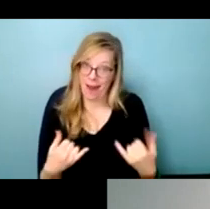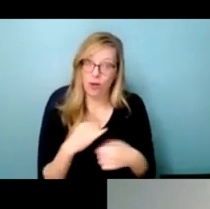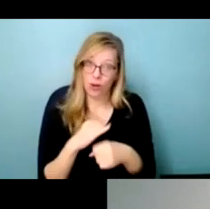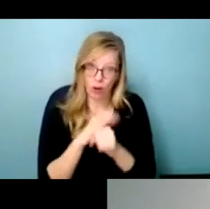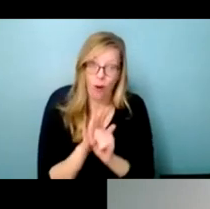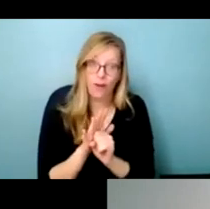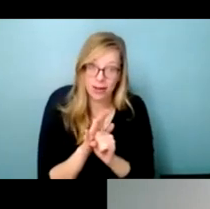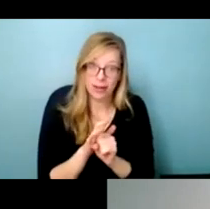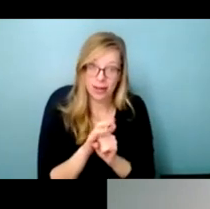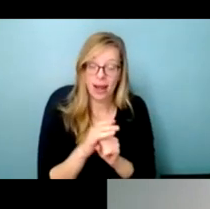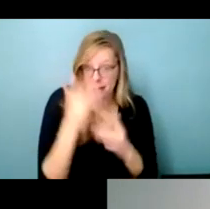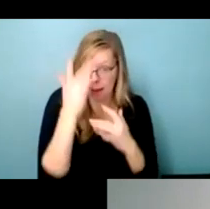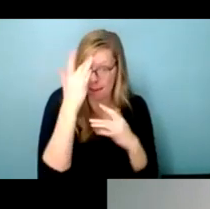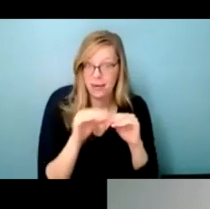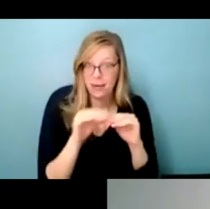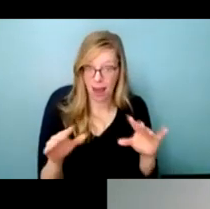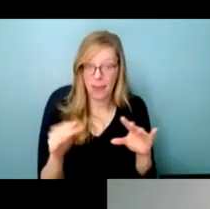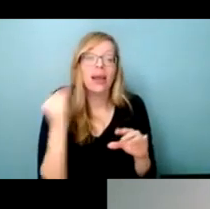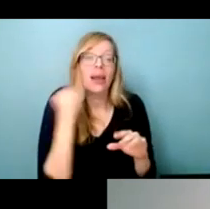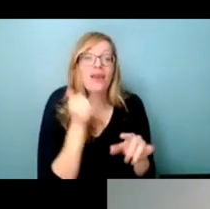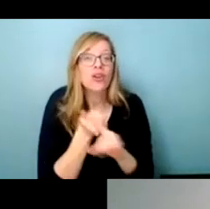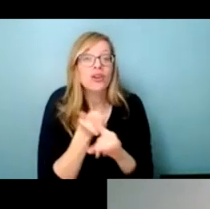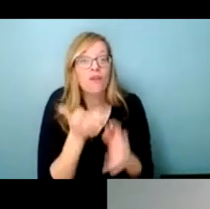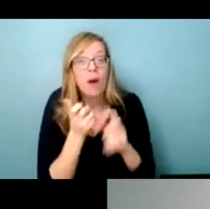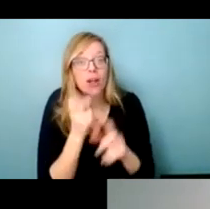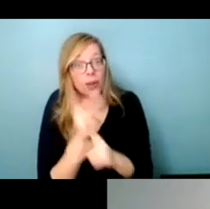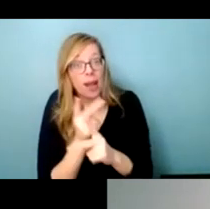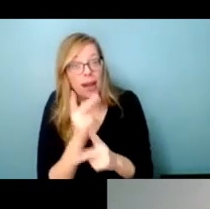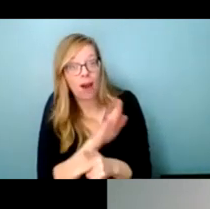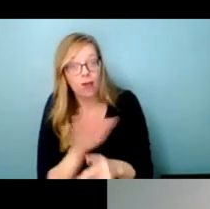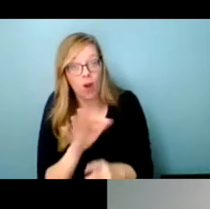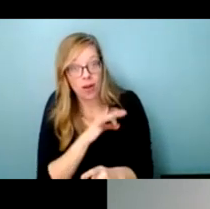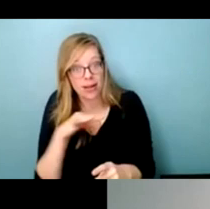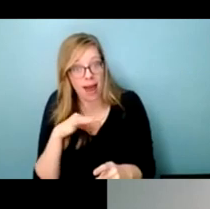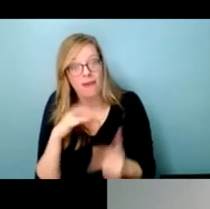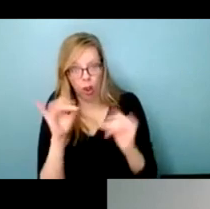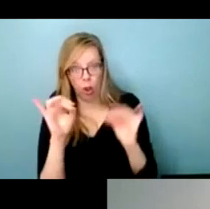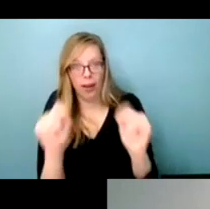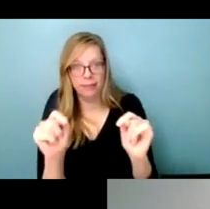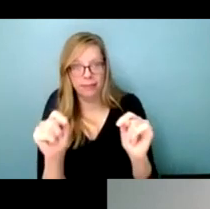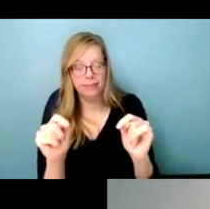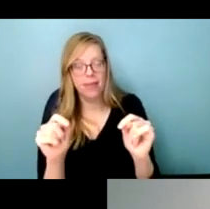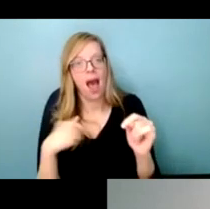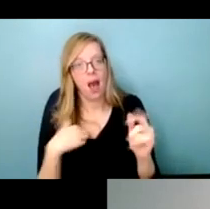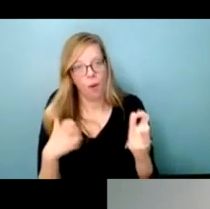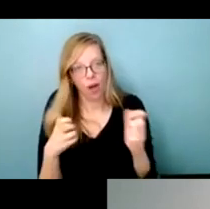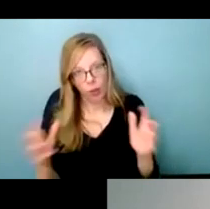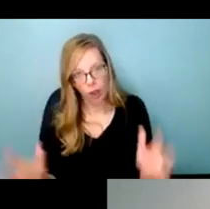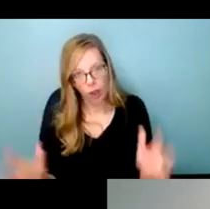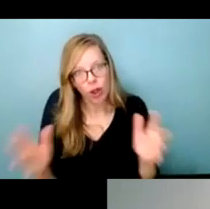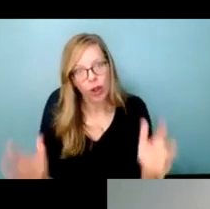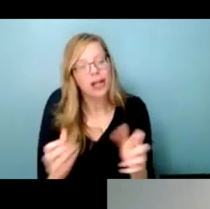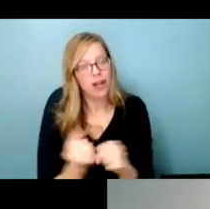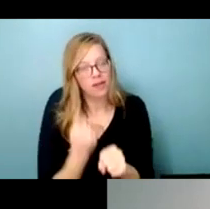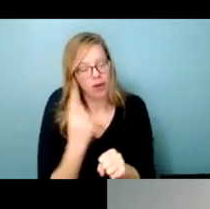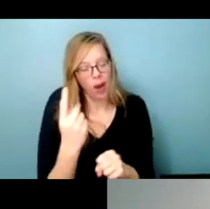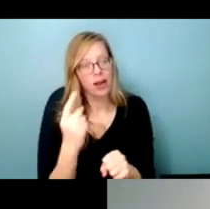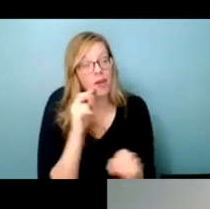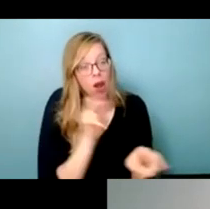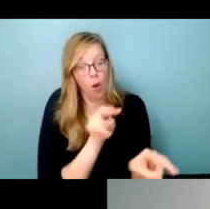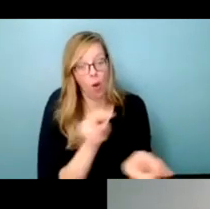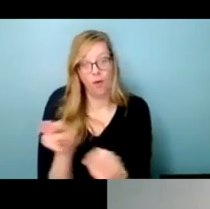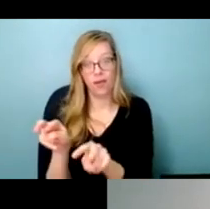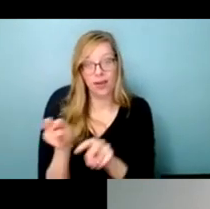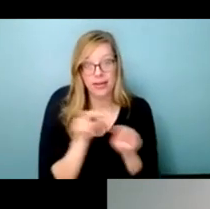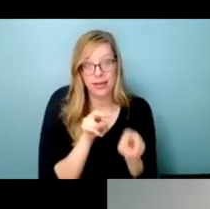And if you really wanna take care of your staff, do it. So I want to encourage everybody who oversees staff in a supervisory way